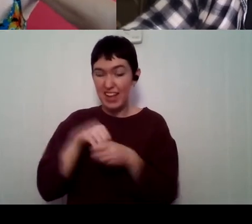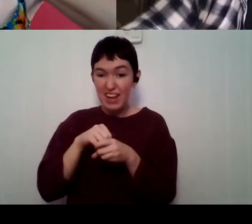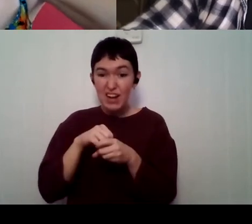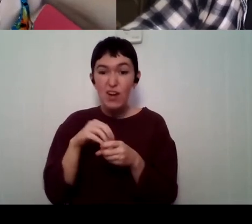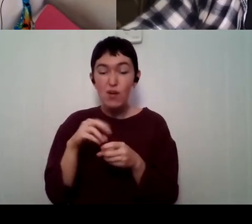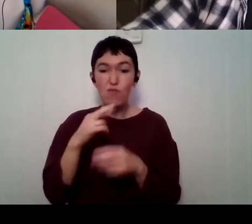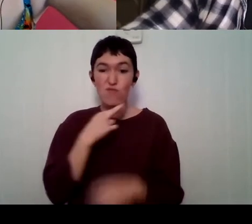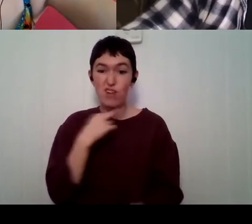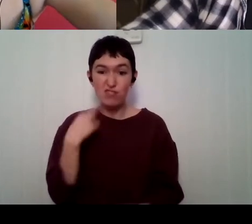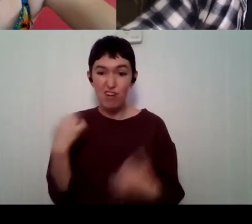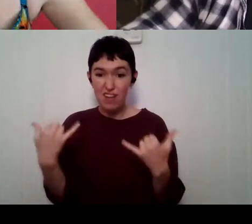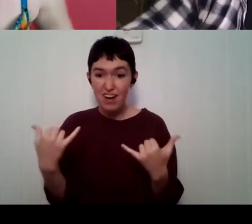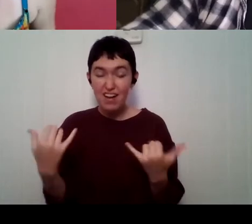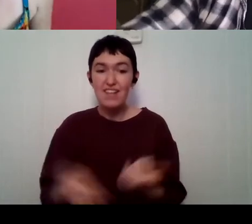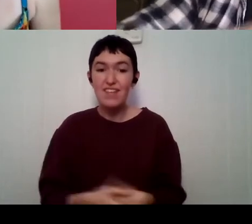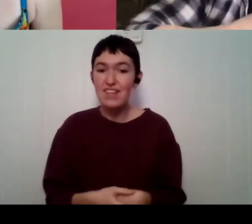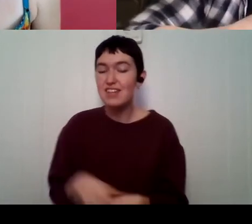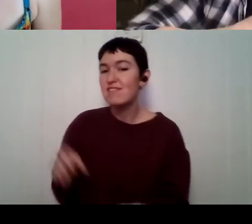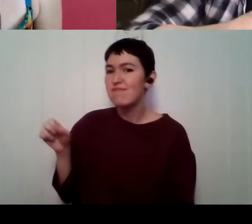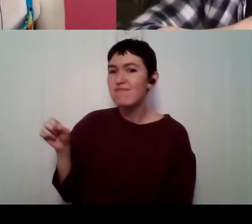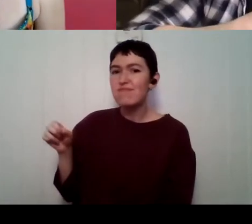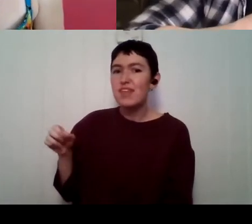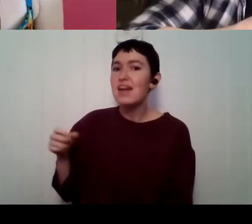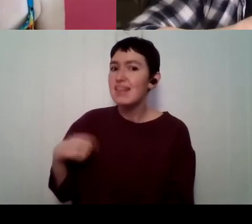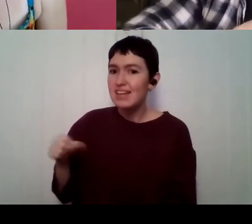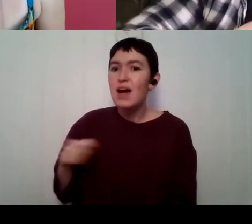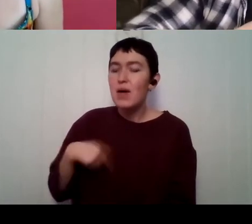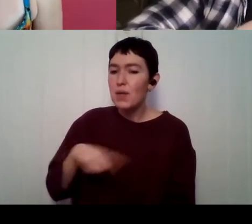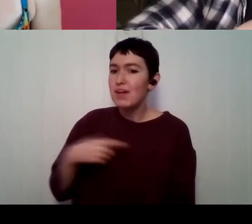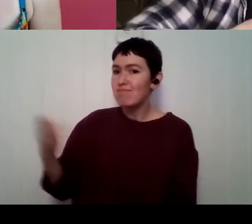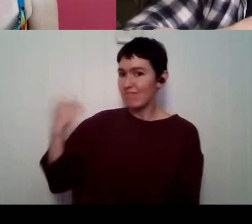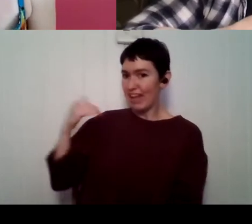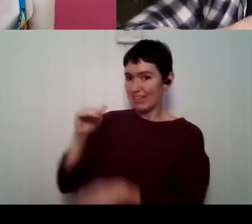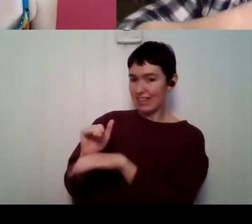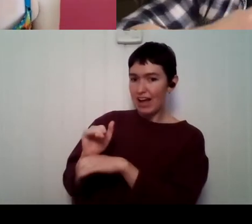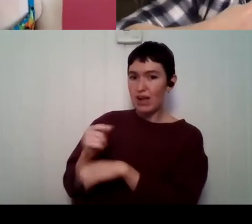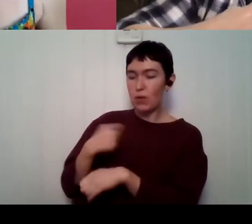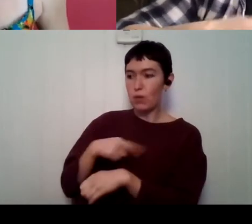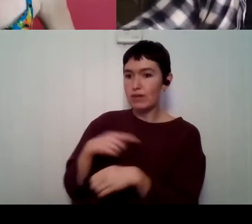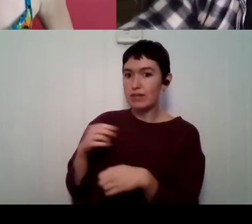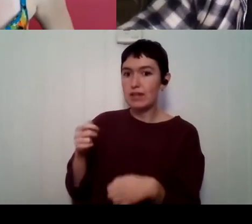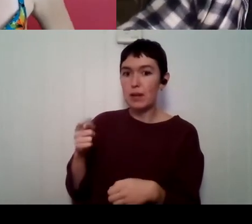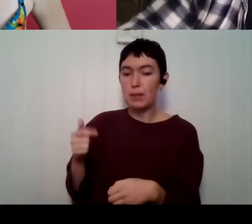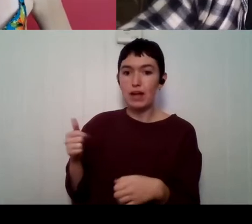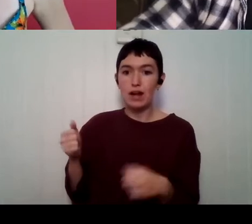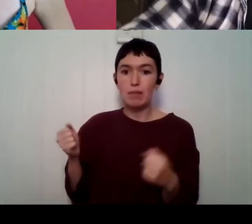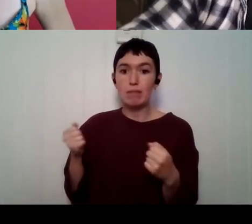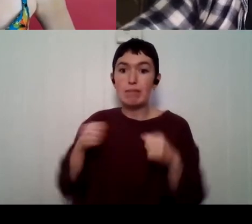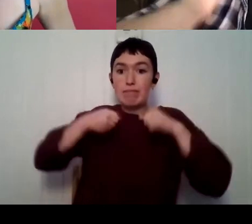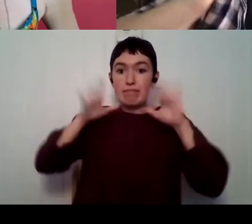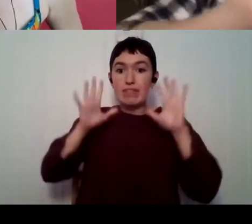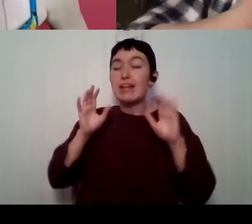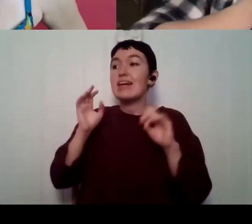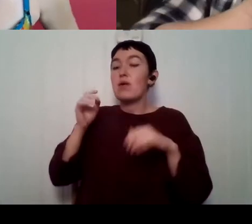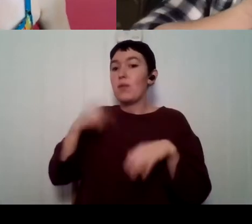we collectively had a slight moment of panic last night when we thought maybe this wouldn't go off without a hitch. Sometimes there